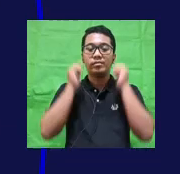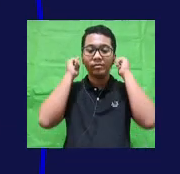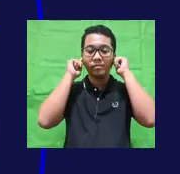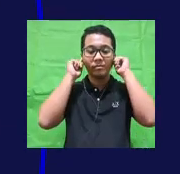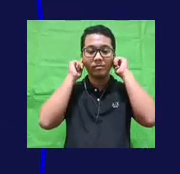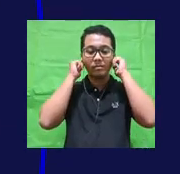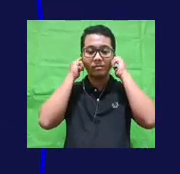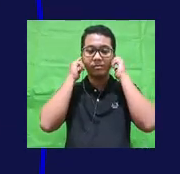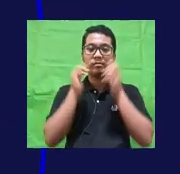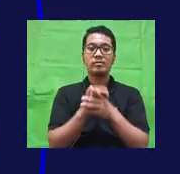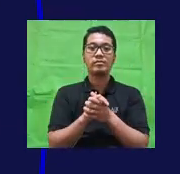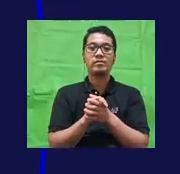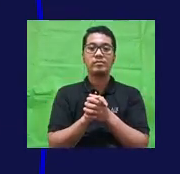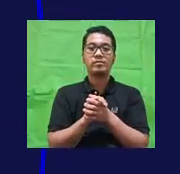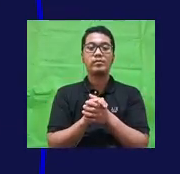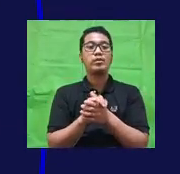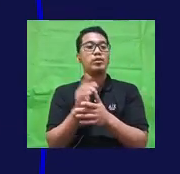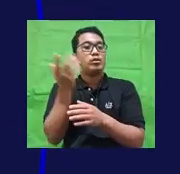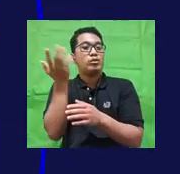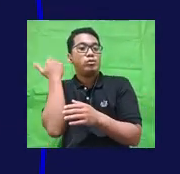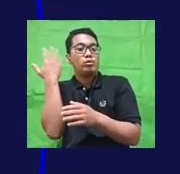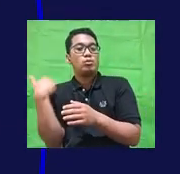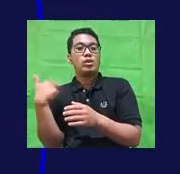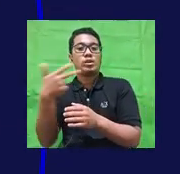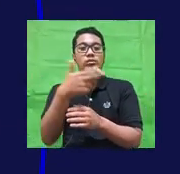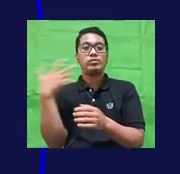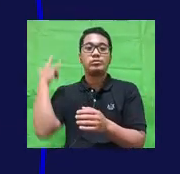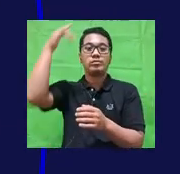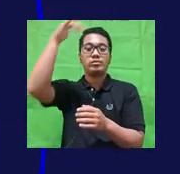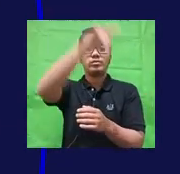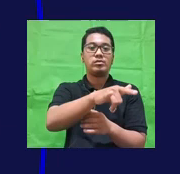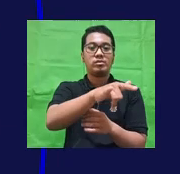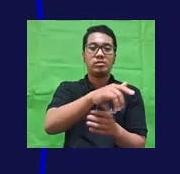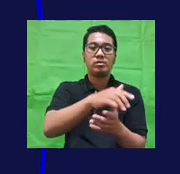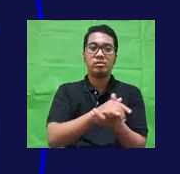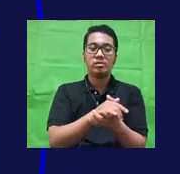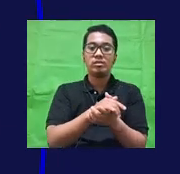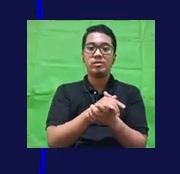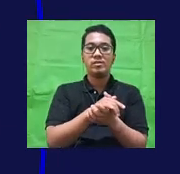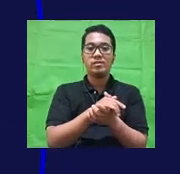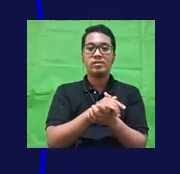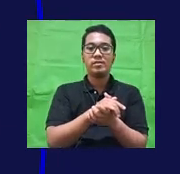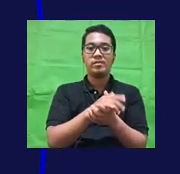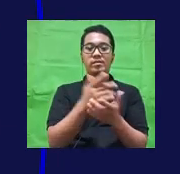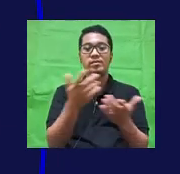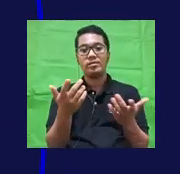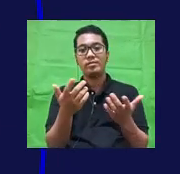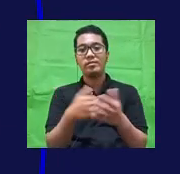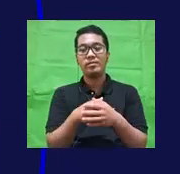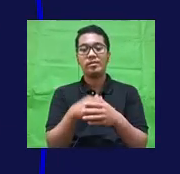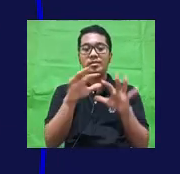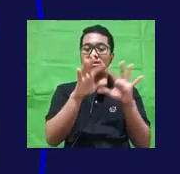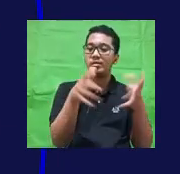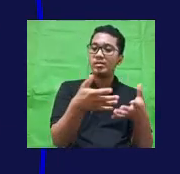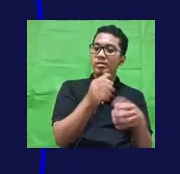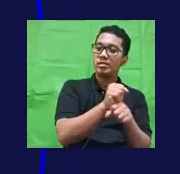When I went to Indonesia for the first time, it was the first time I was also doing and developing work. For the Jogja Biennale invited